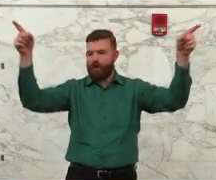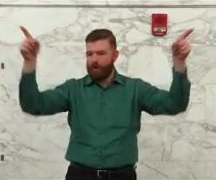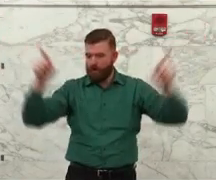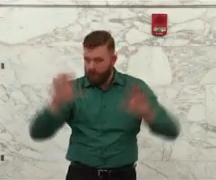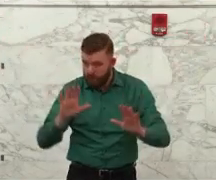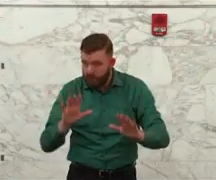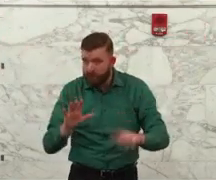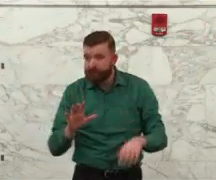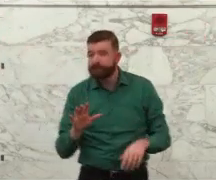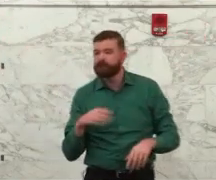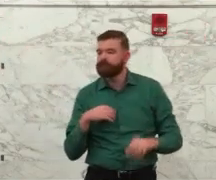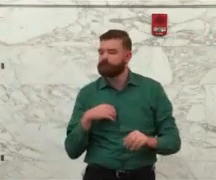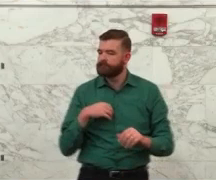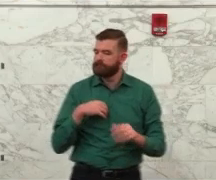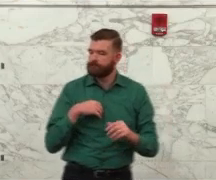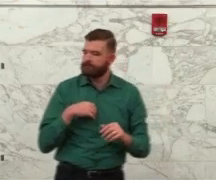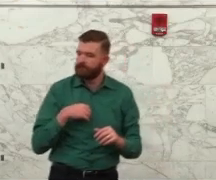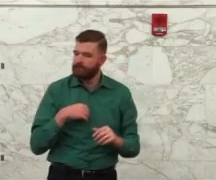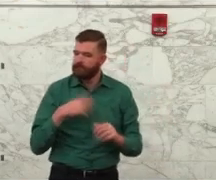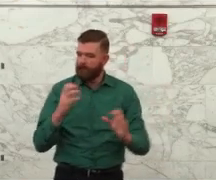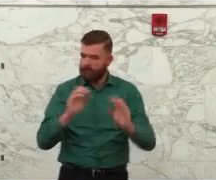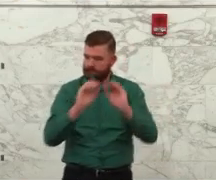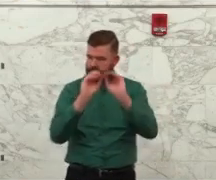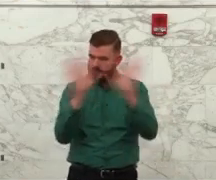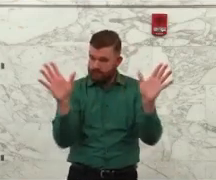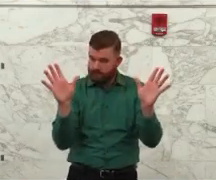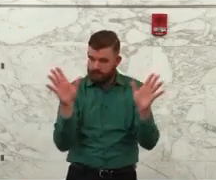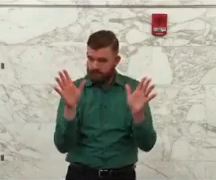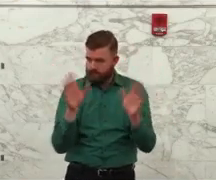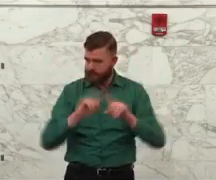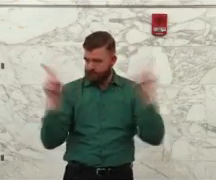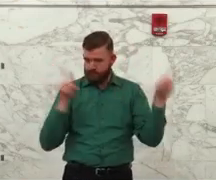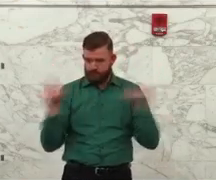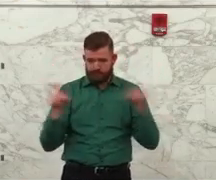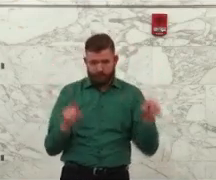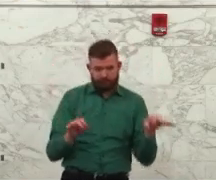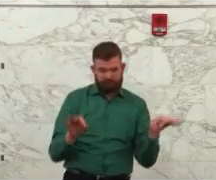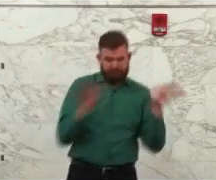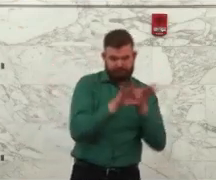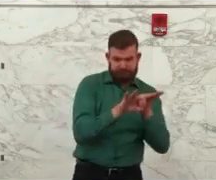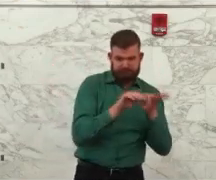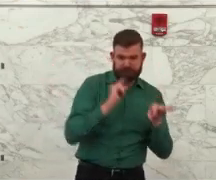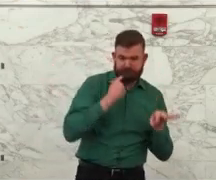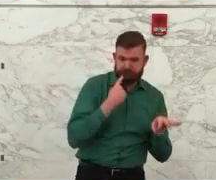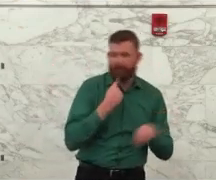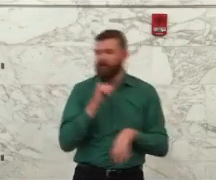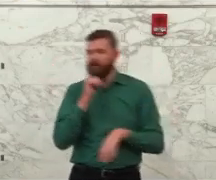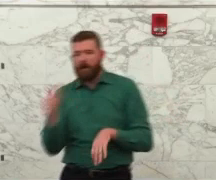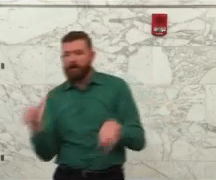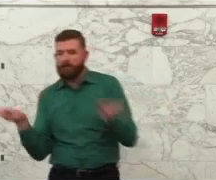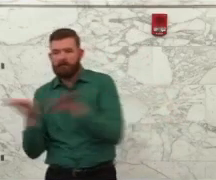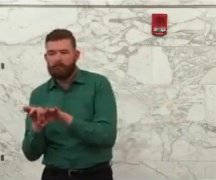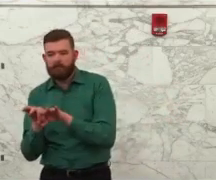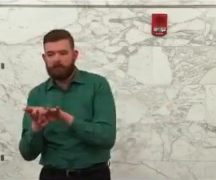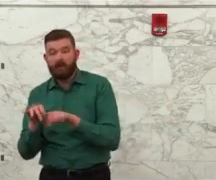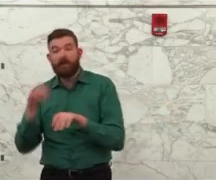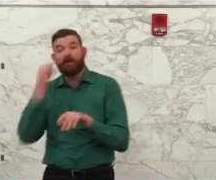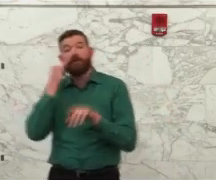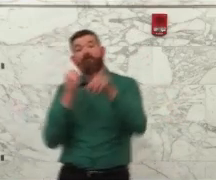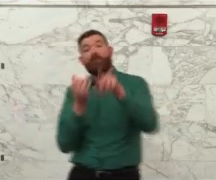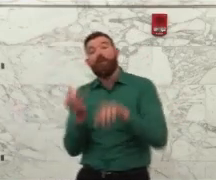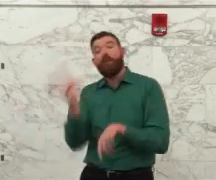essential. We want you to assume that everything that's not on that list is not essential, and that if you are a business and you make something, or you